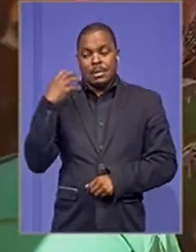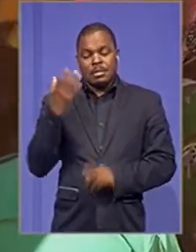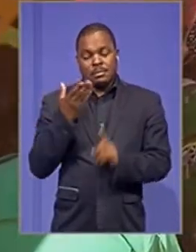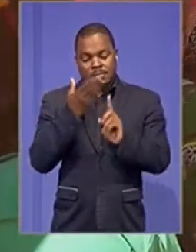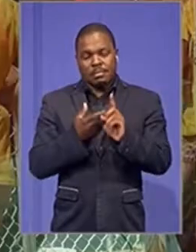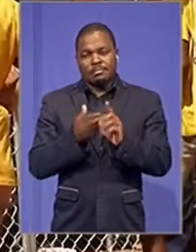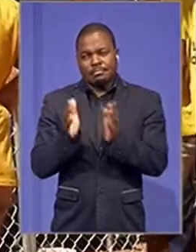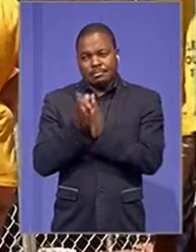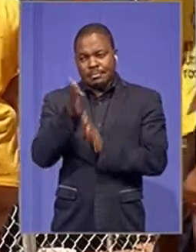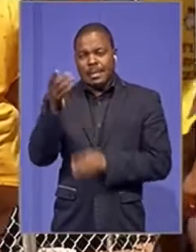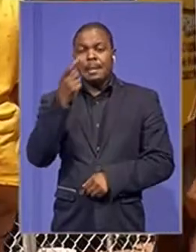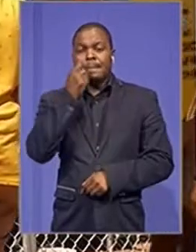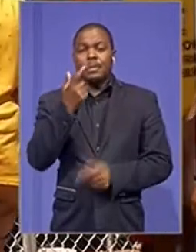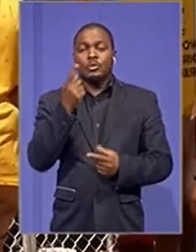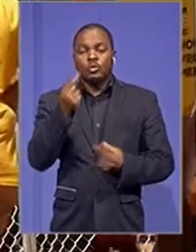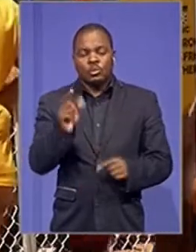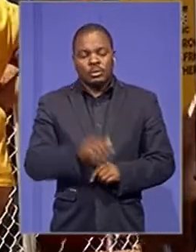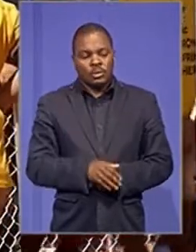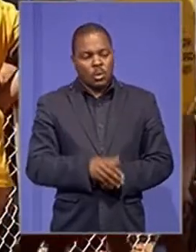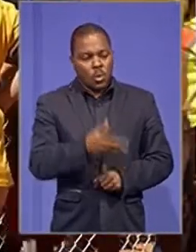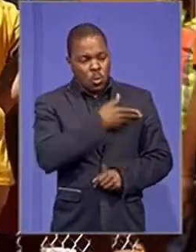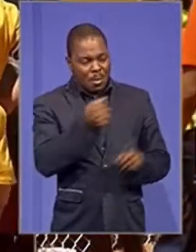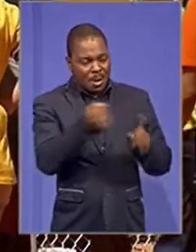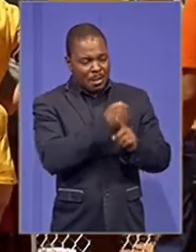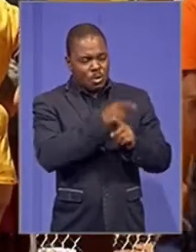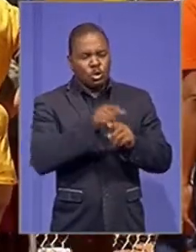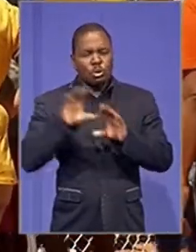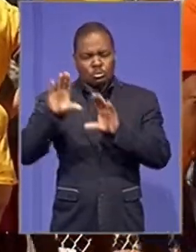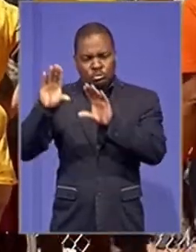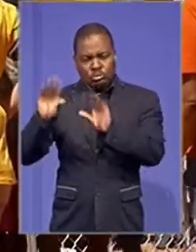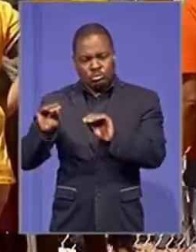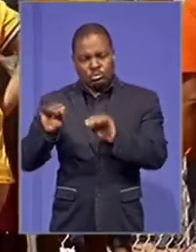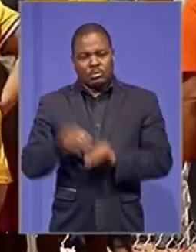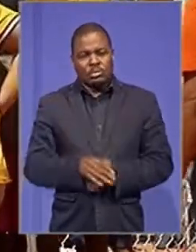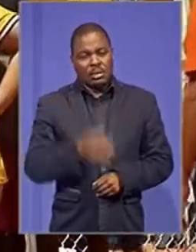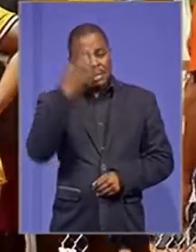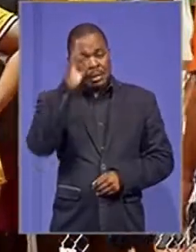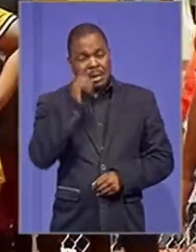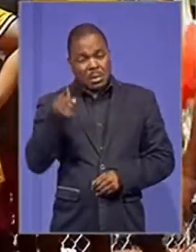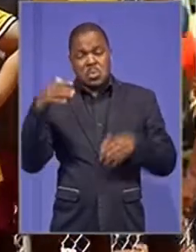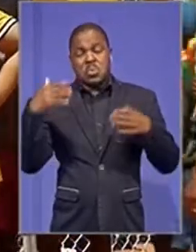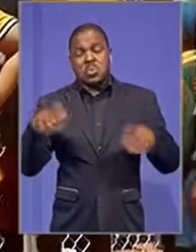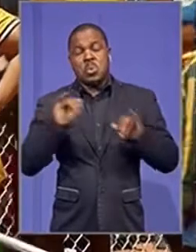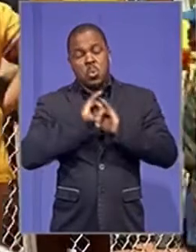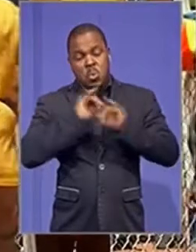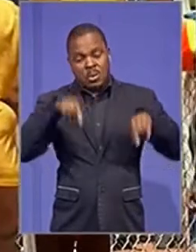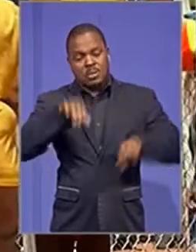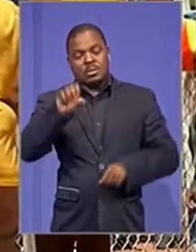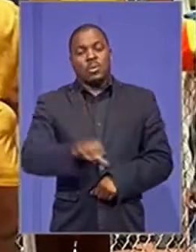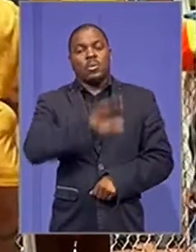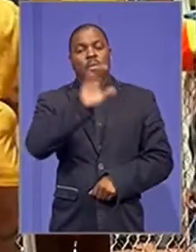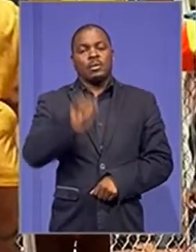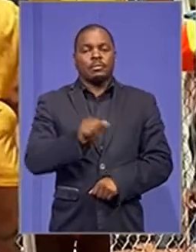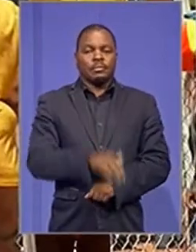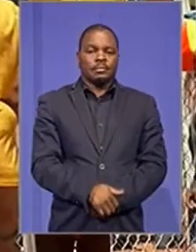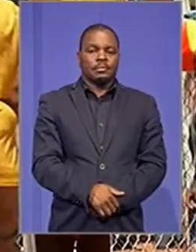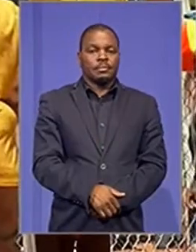tšea maikarabelo a go fedisa dikgaruru tsa bong e le go seo mmušo o se tlhathilwego bjalo ka leuba la bobedi ka nageng.